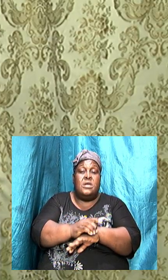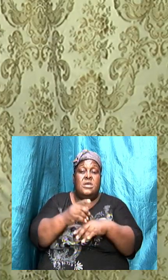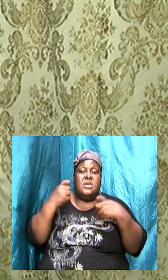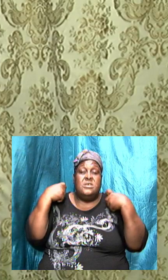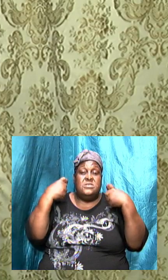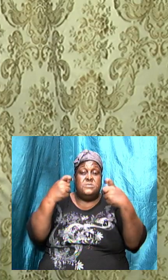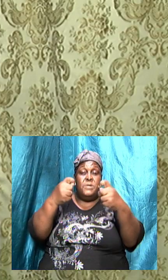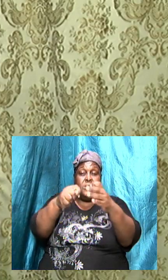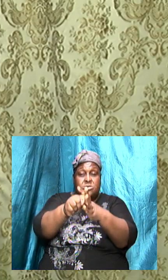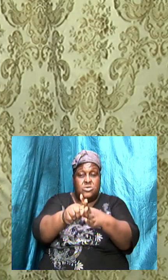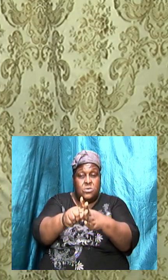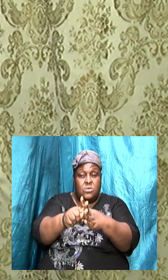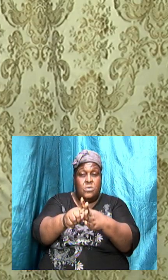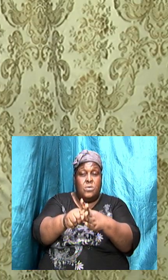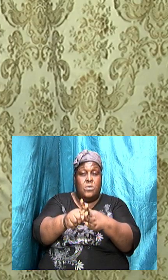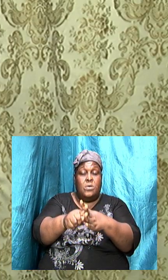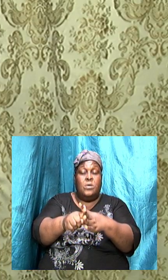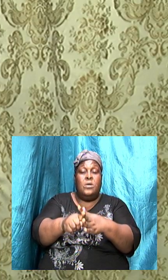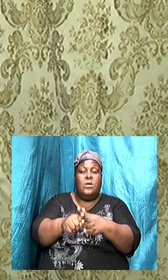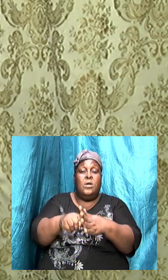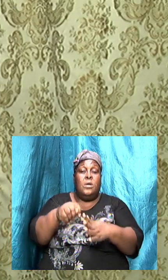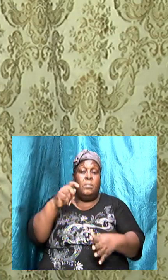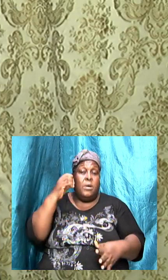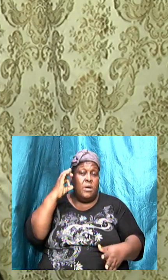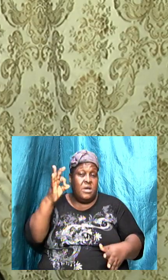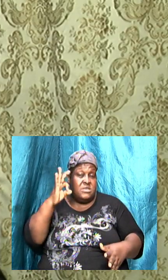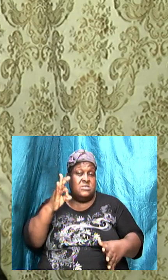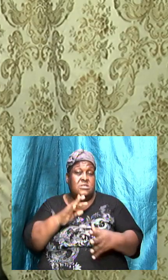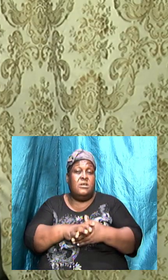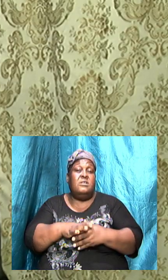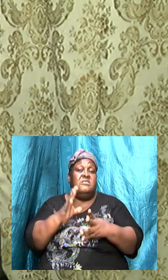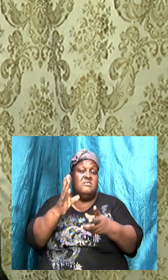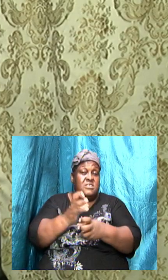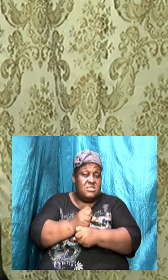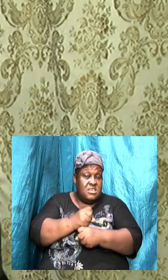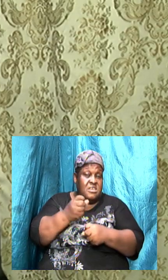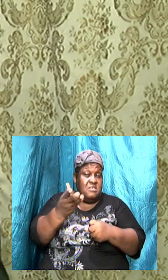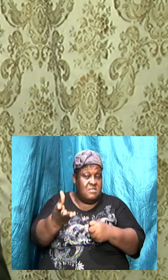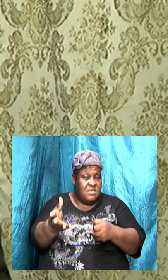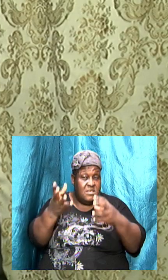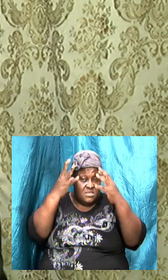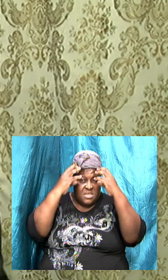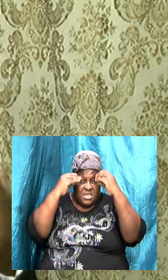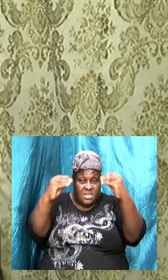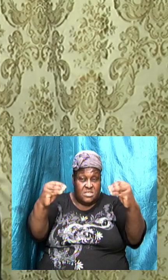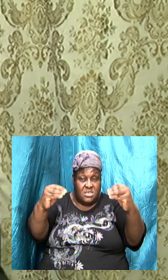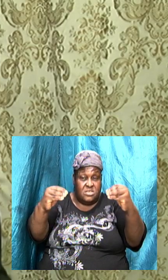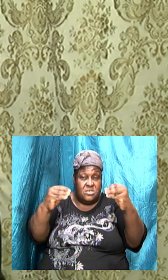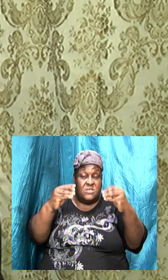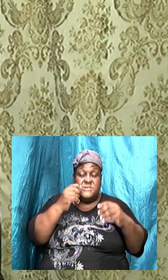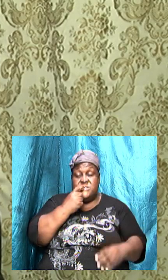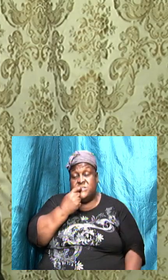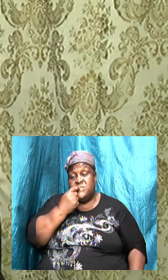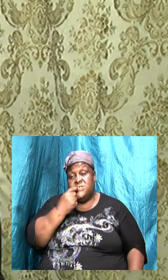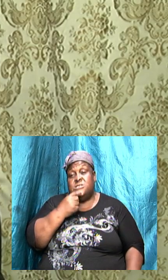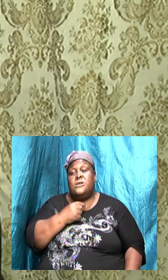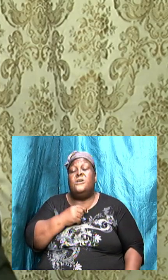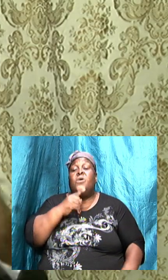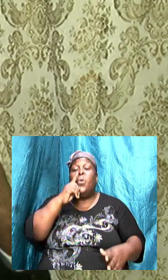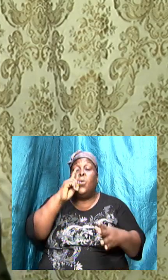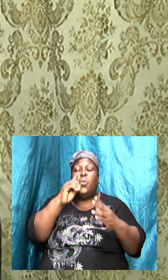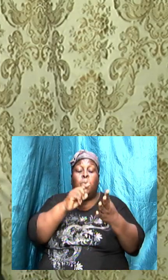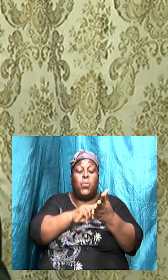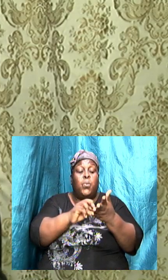us be on the alert. Take these teachings seriously. Go back through them. See what Jesus is saying to the